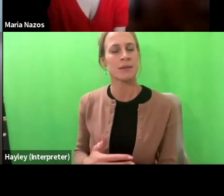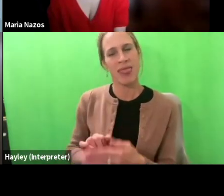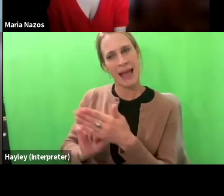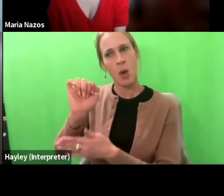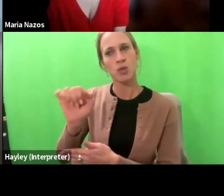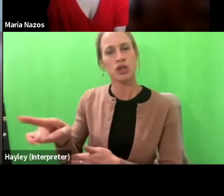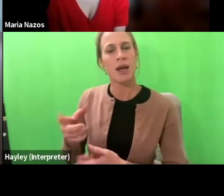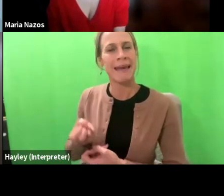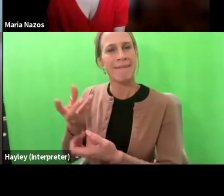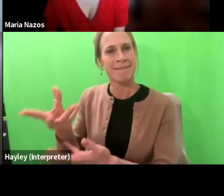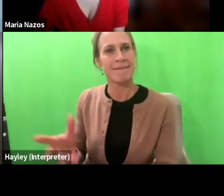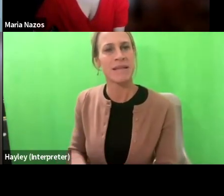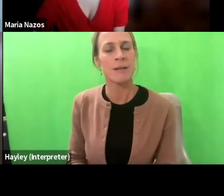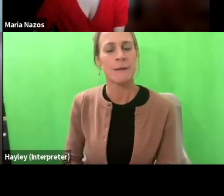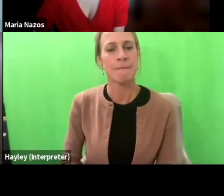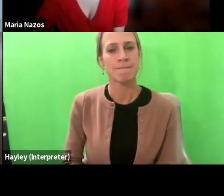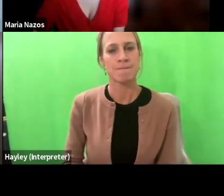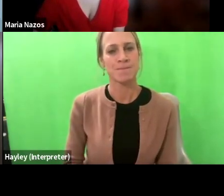process.